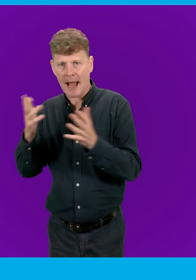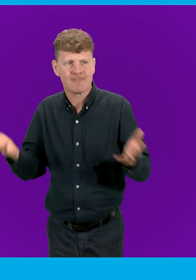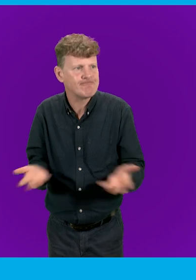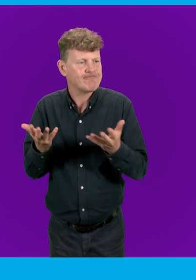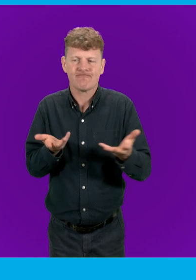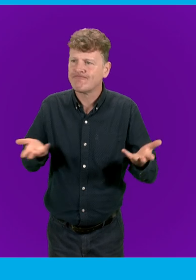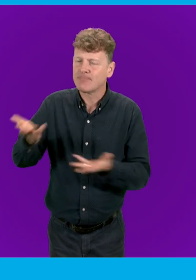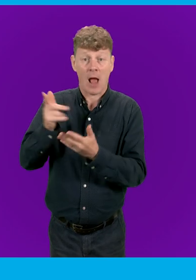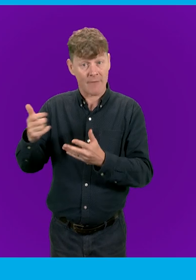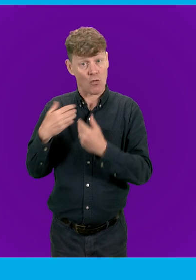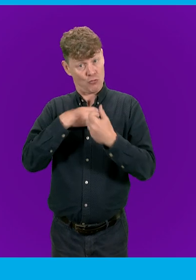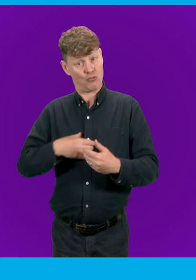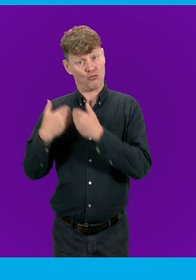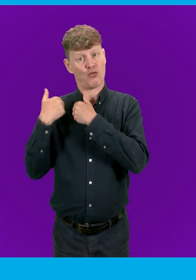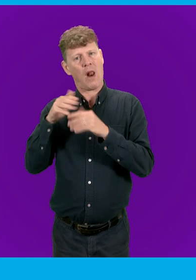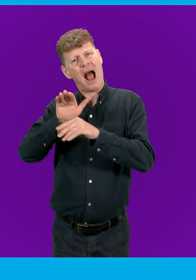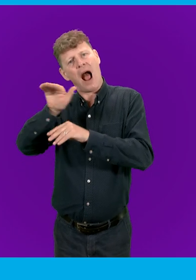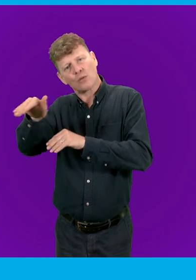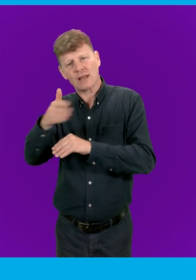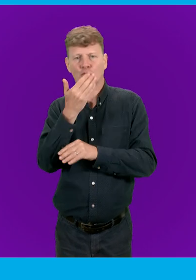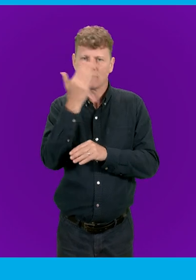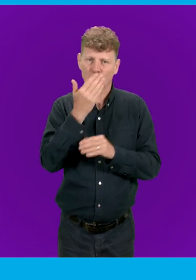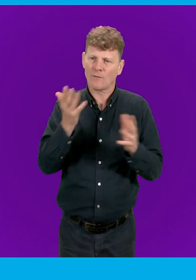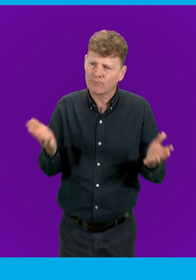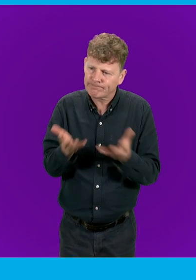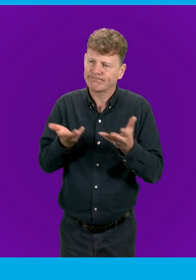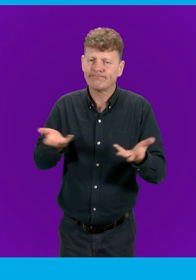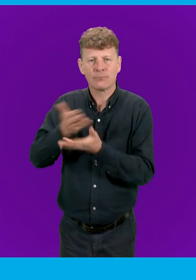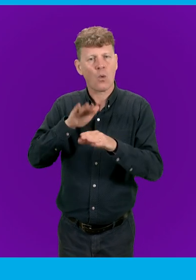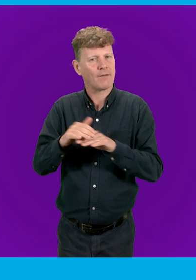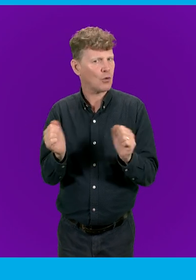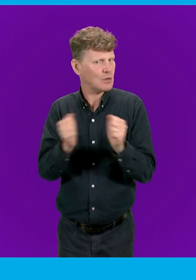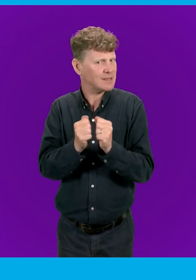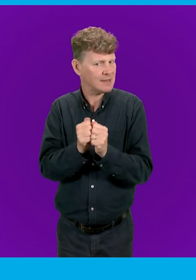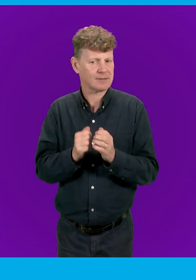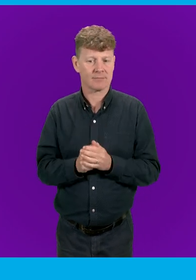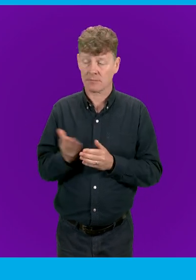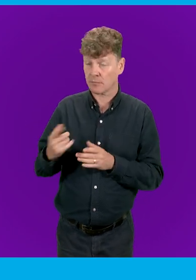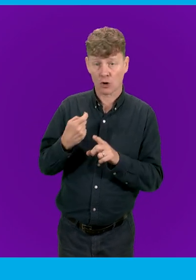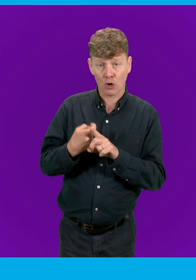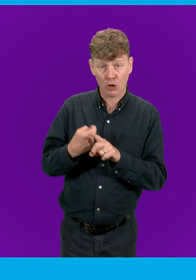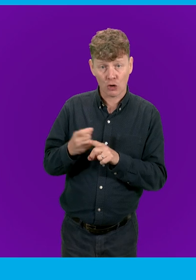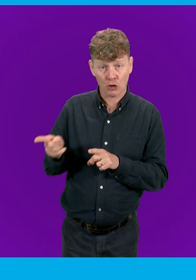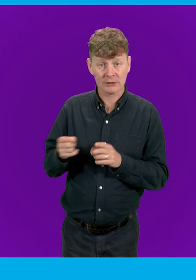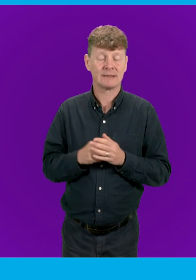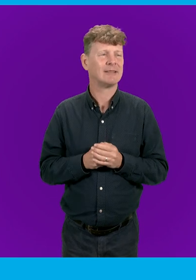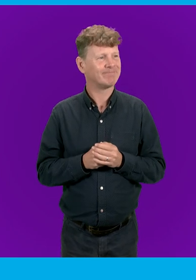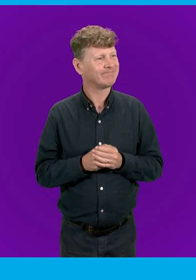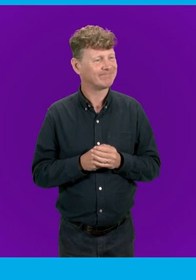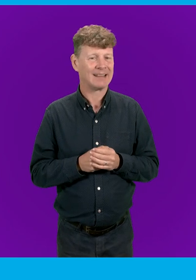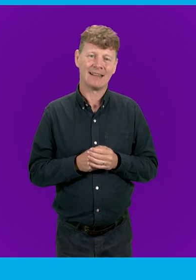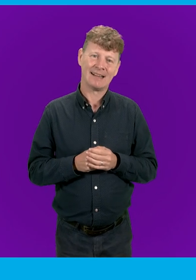Is there a role out with the school? We'll come maybe Christy. I think it's just one of those things where it's back to consent